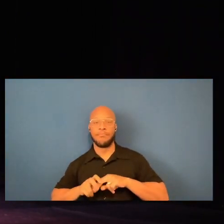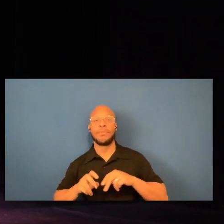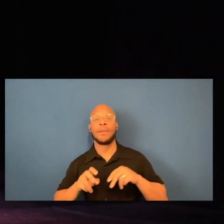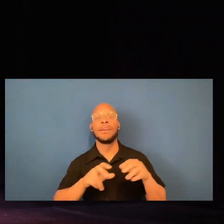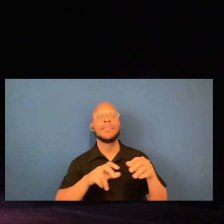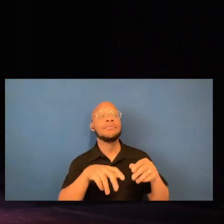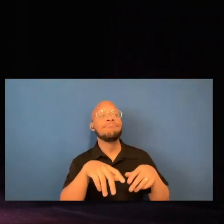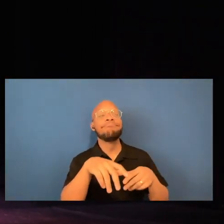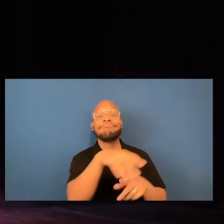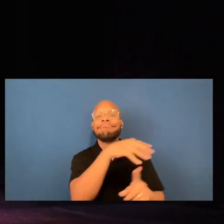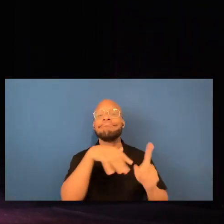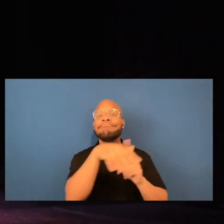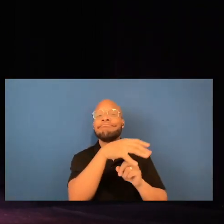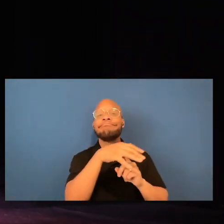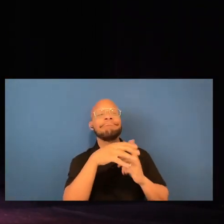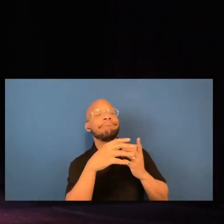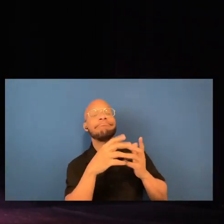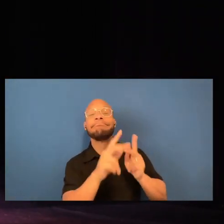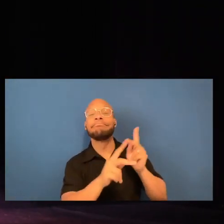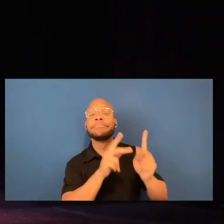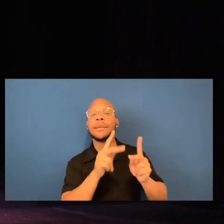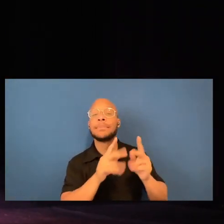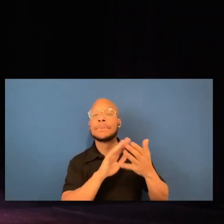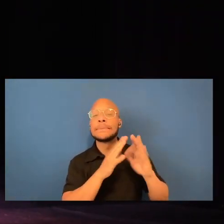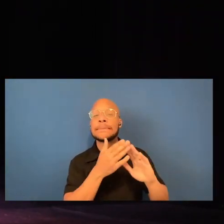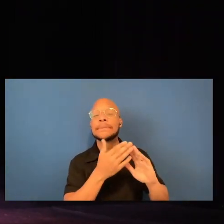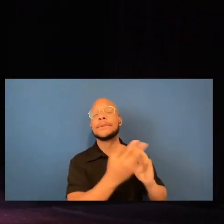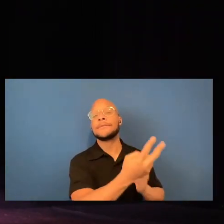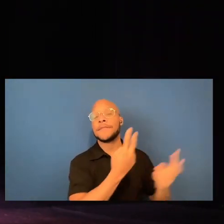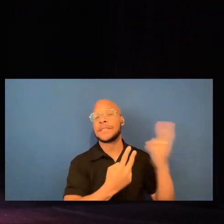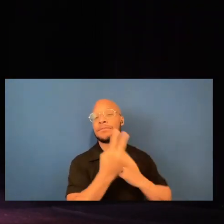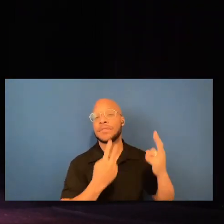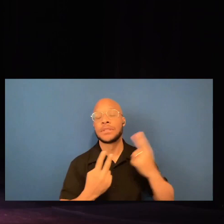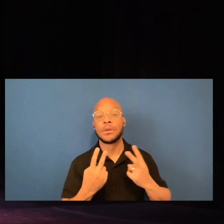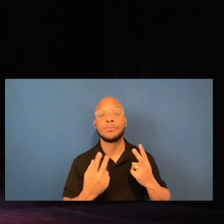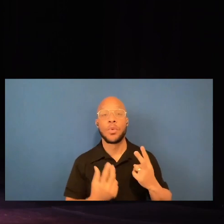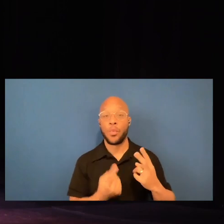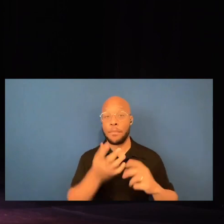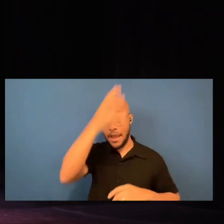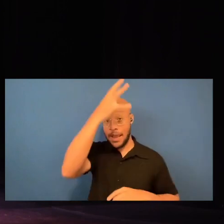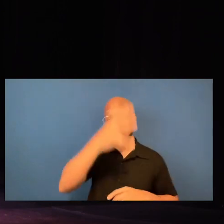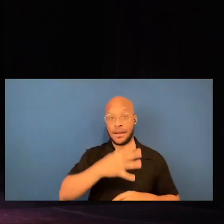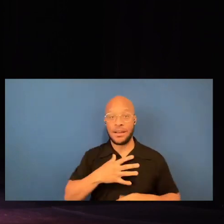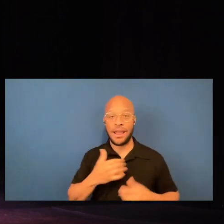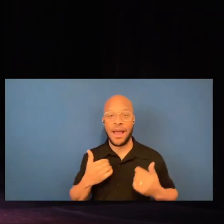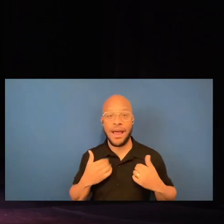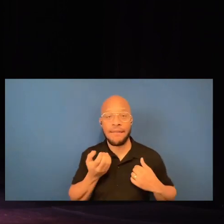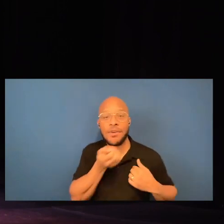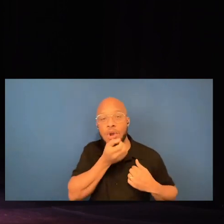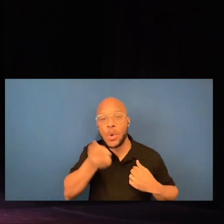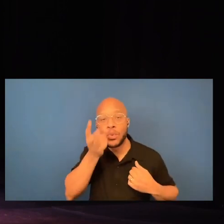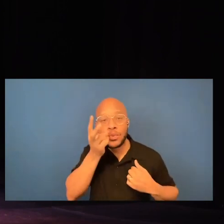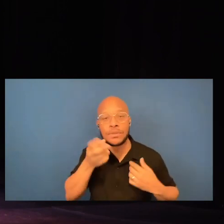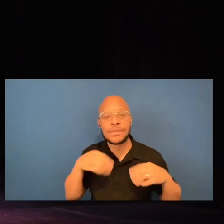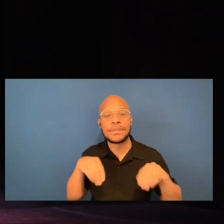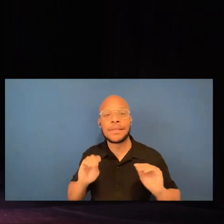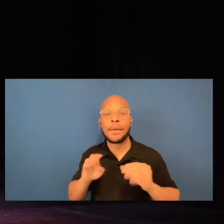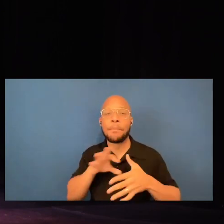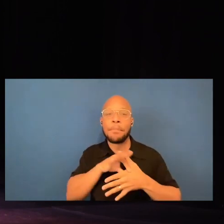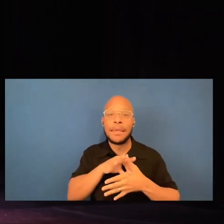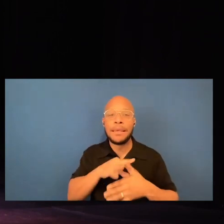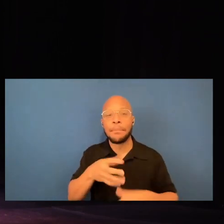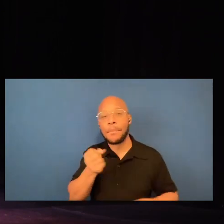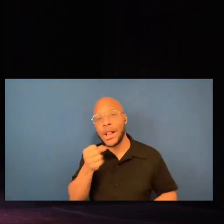goats who sells meat and milk. These two young guys who sell mobile phone money at the kind